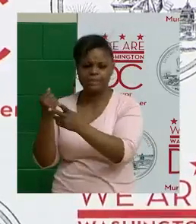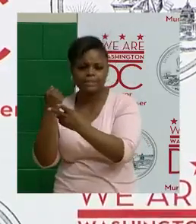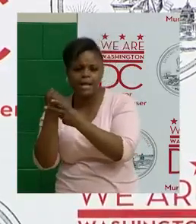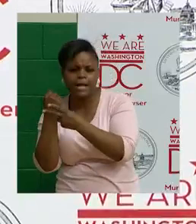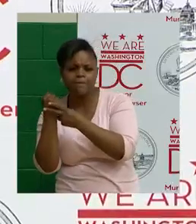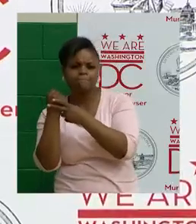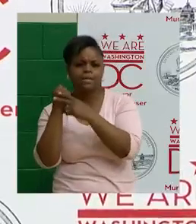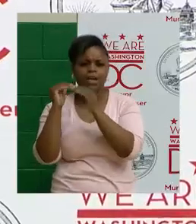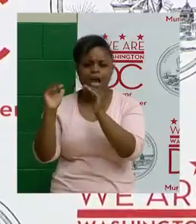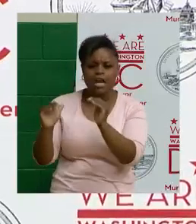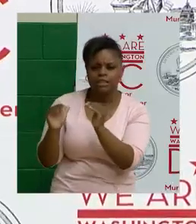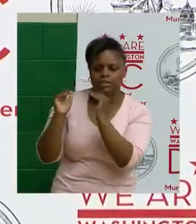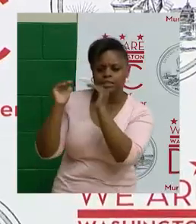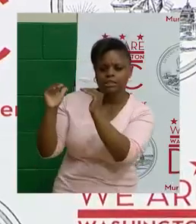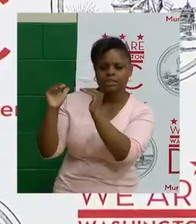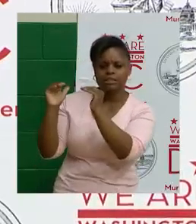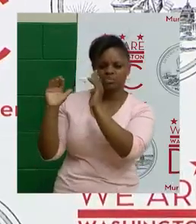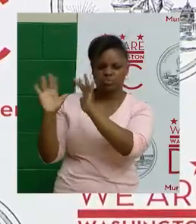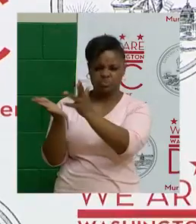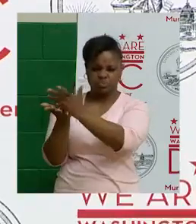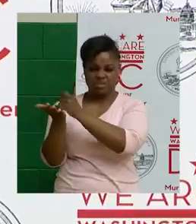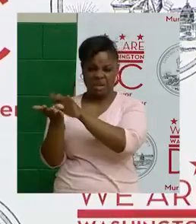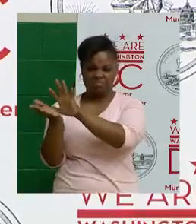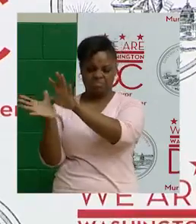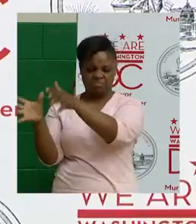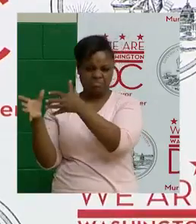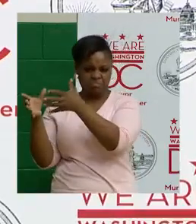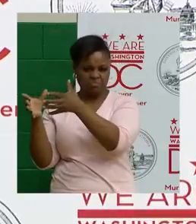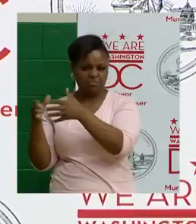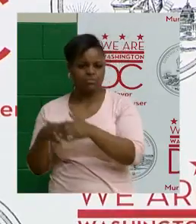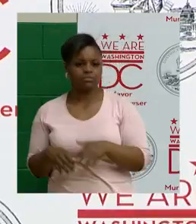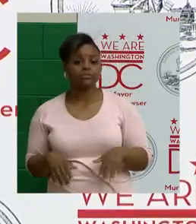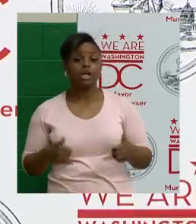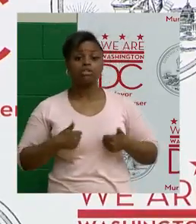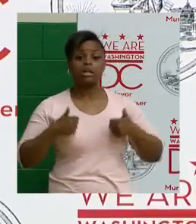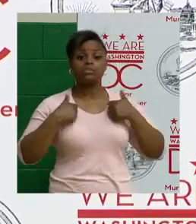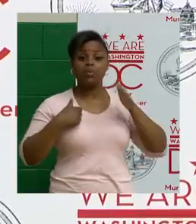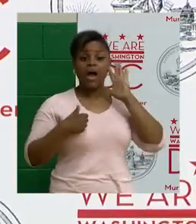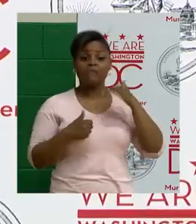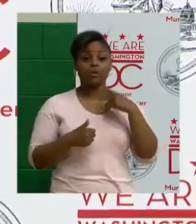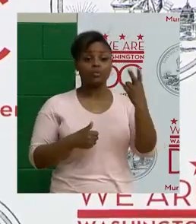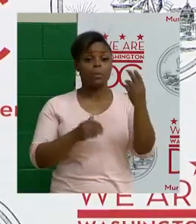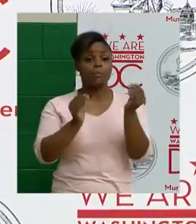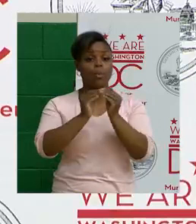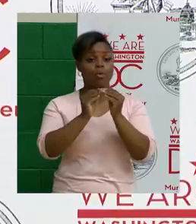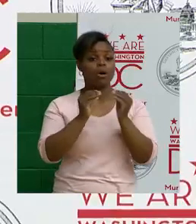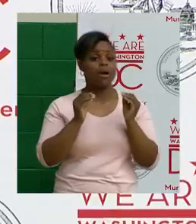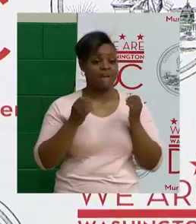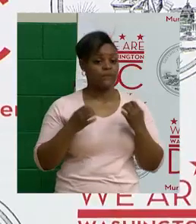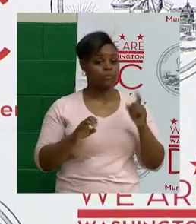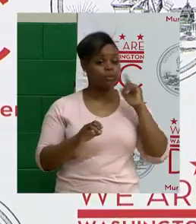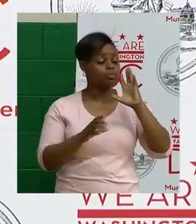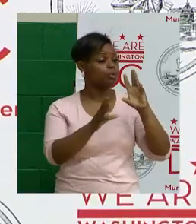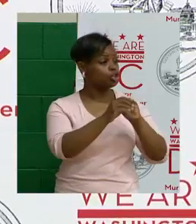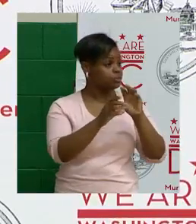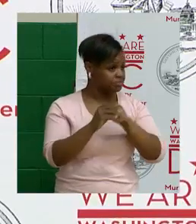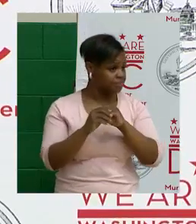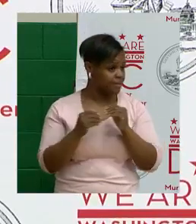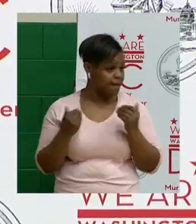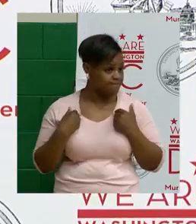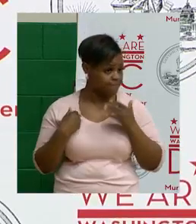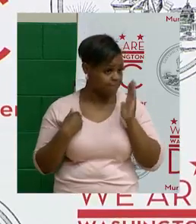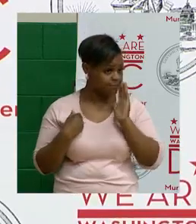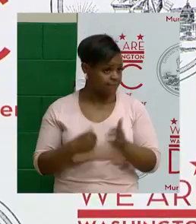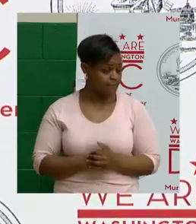as well. Residents will have two additional opportunities to participate in one of our